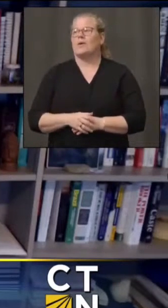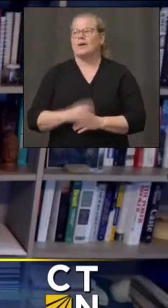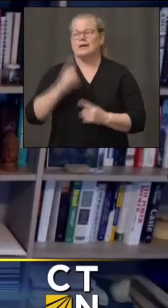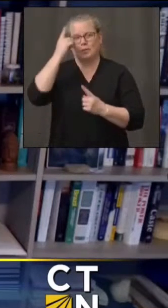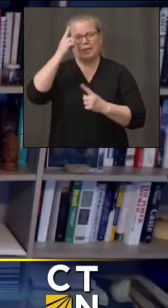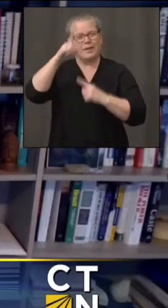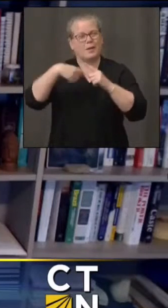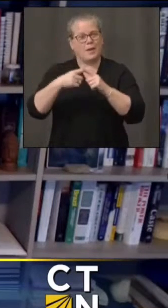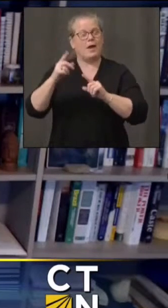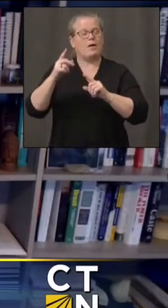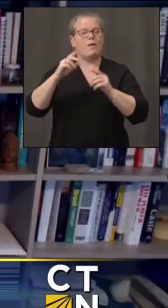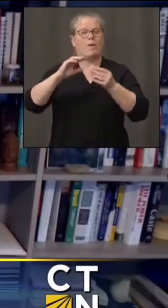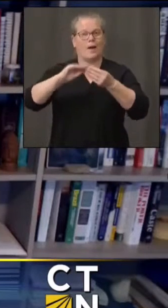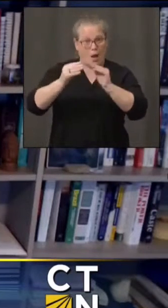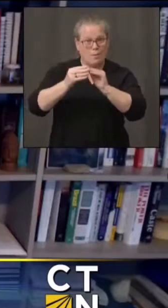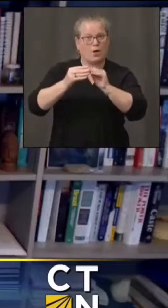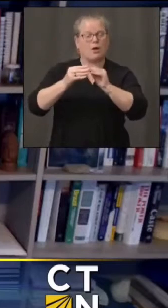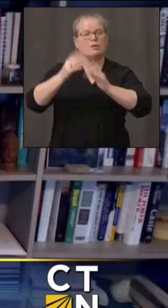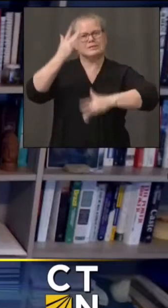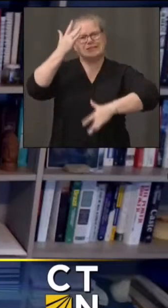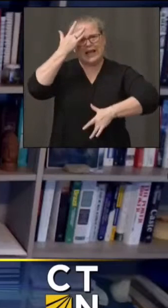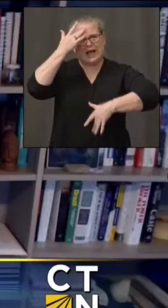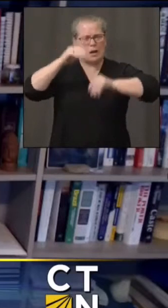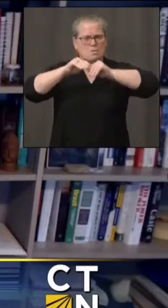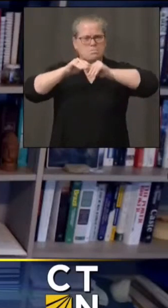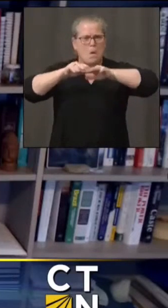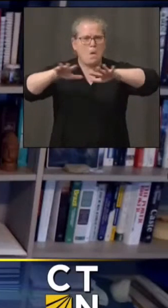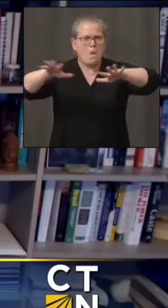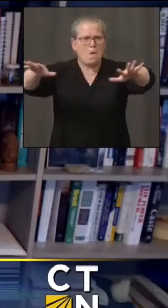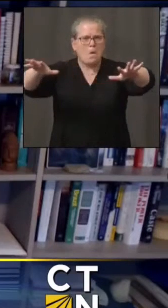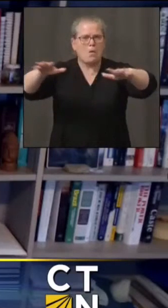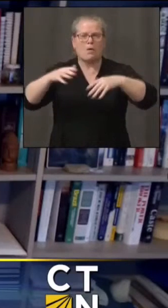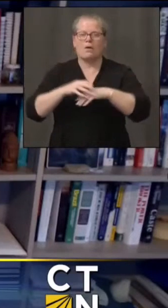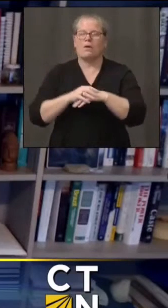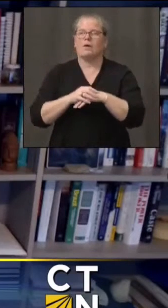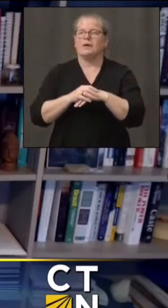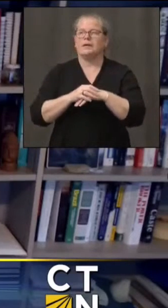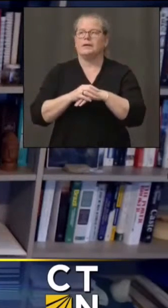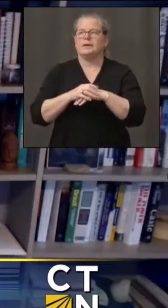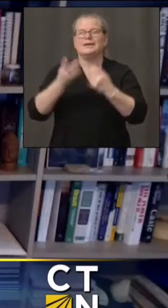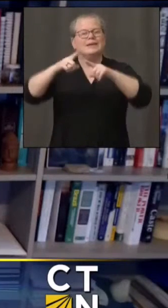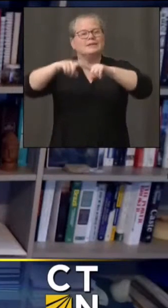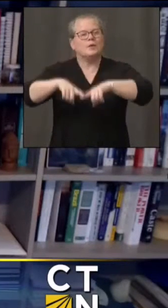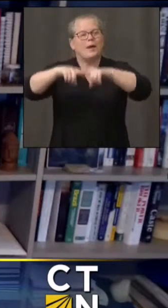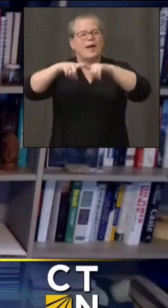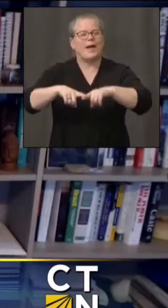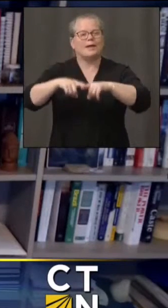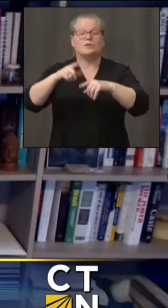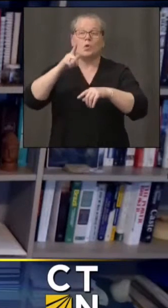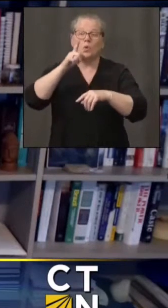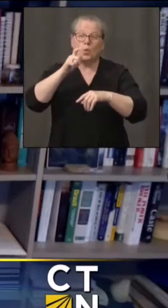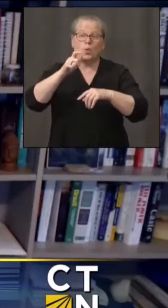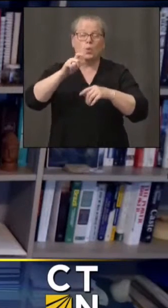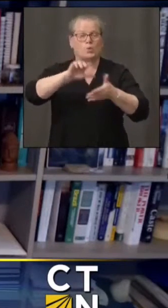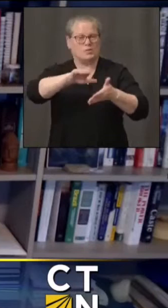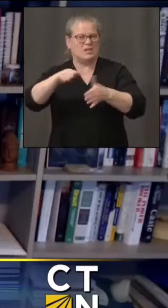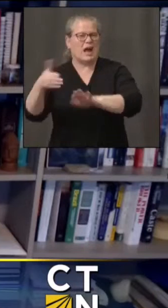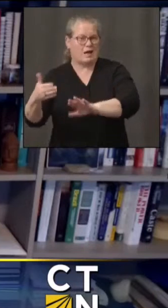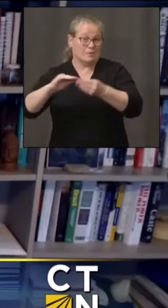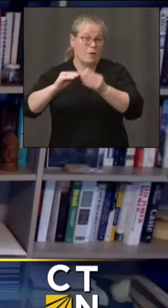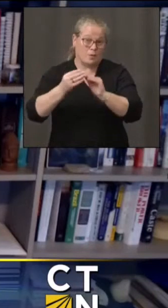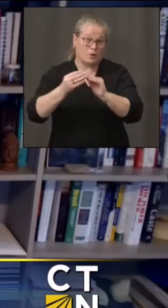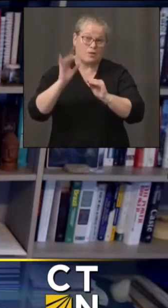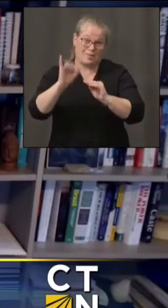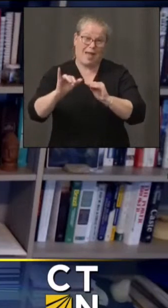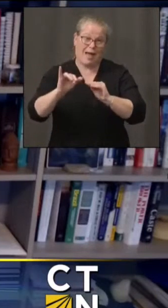it determines, a lot of it is determined on, of course, the mortality, morbidity, but also, about what we can do,